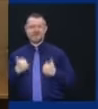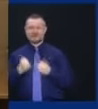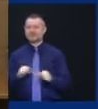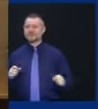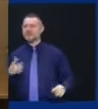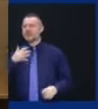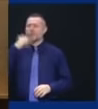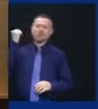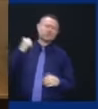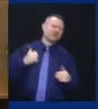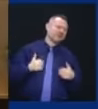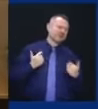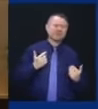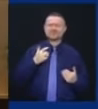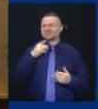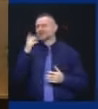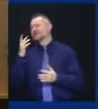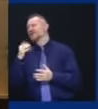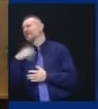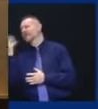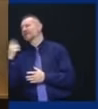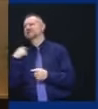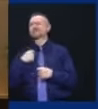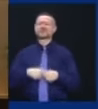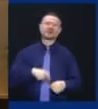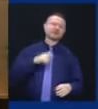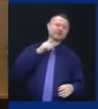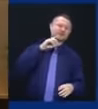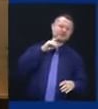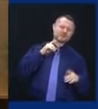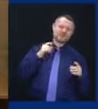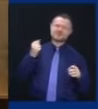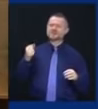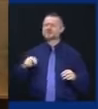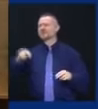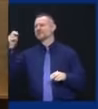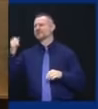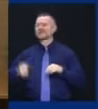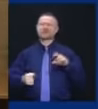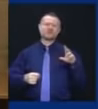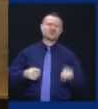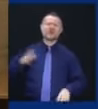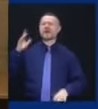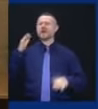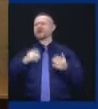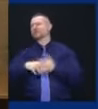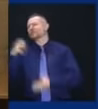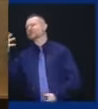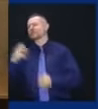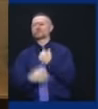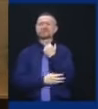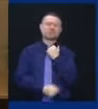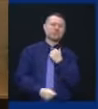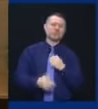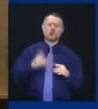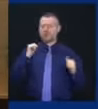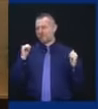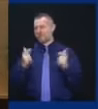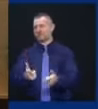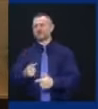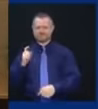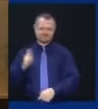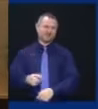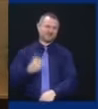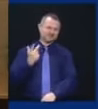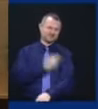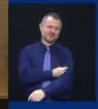black, white, Hispanic, north side, south side. It doesn't matter whether you're rich or poor. We need to get vaccines into the